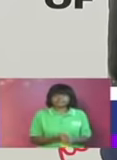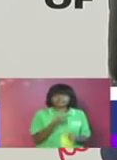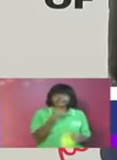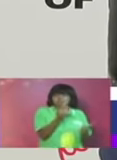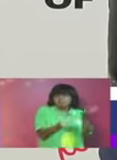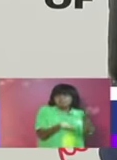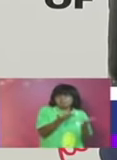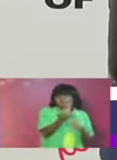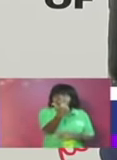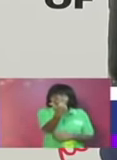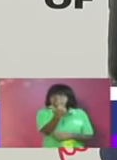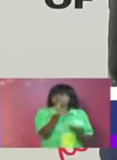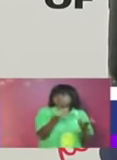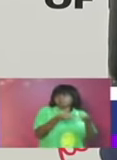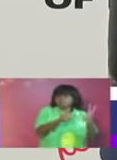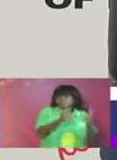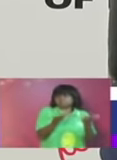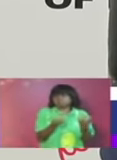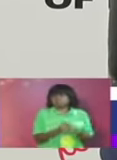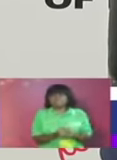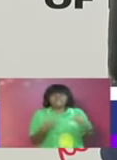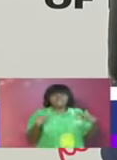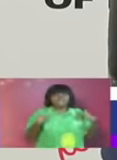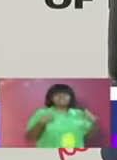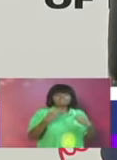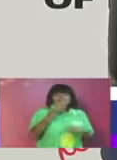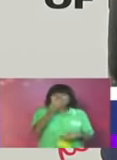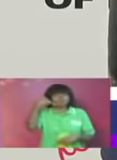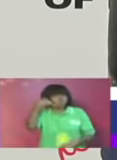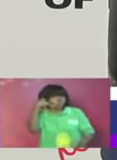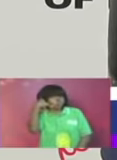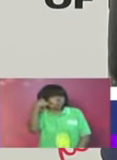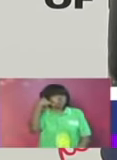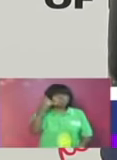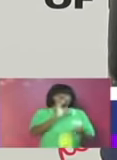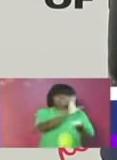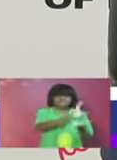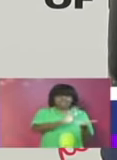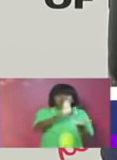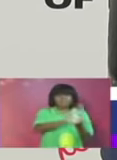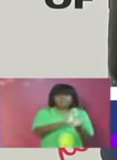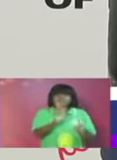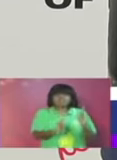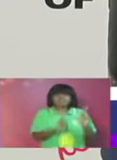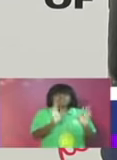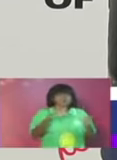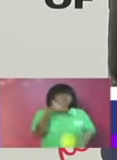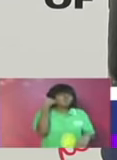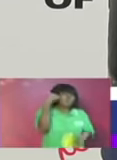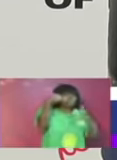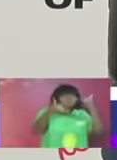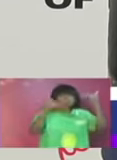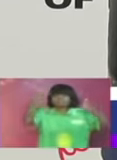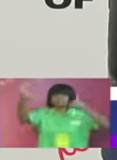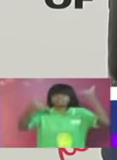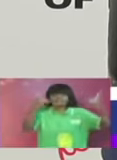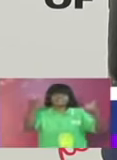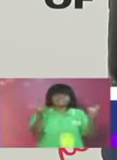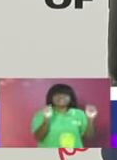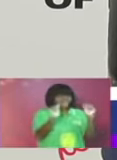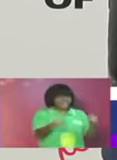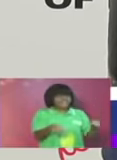set up a call center which will go live on Sunday, an online appointment system which will go